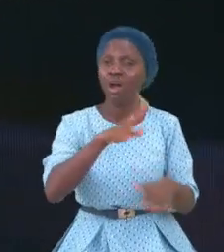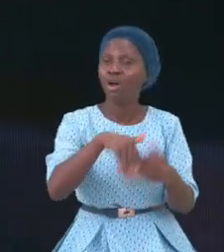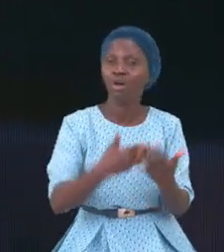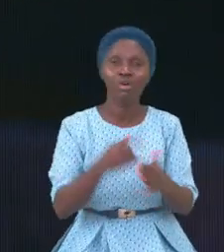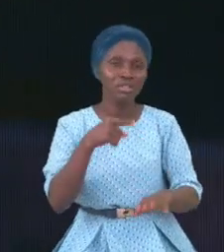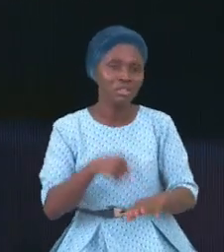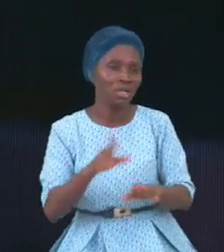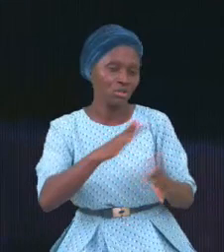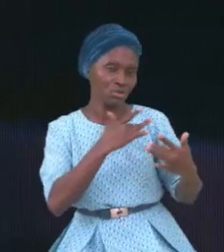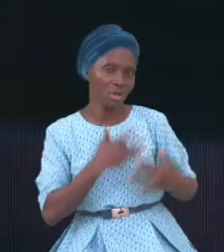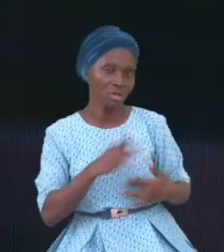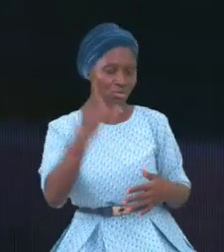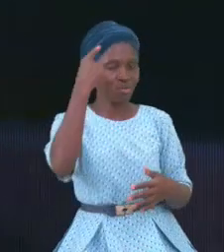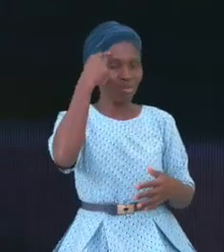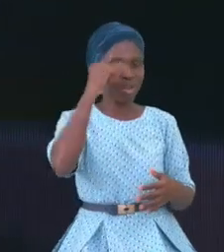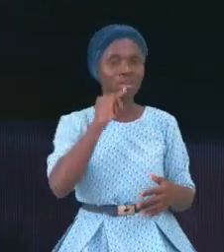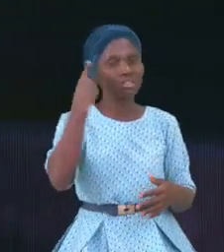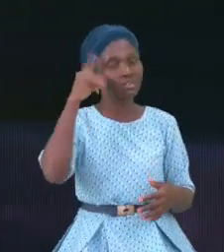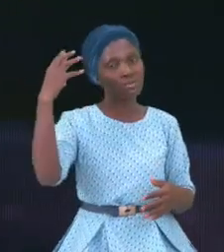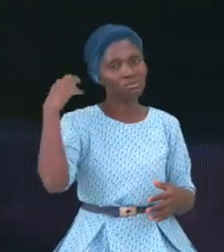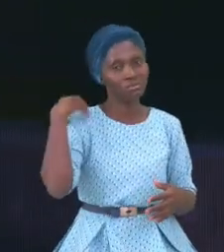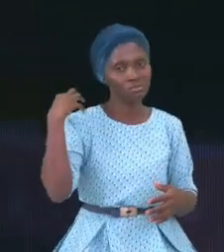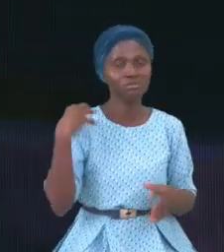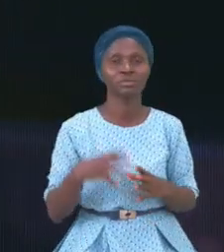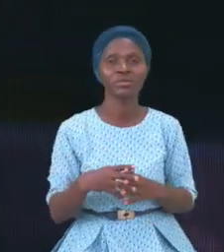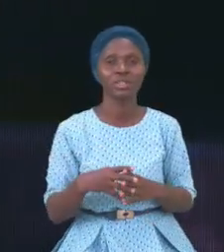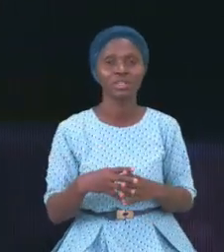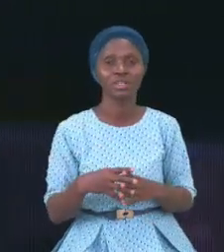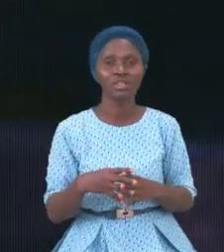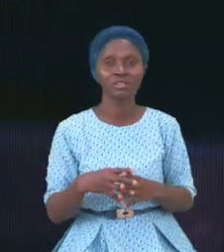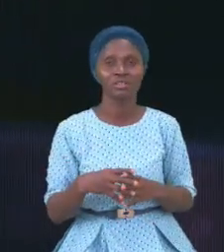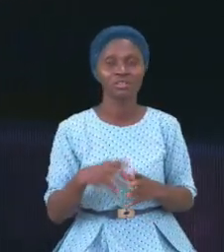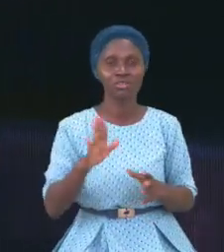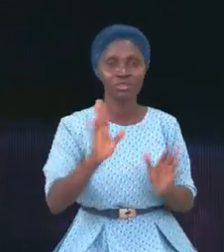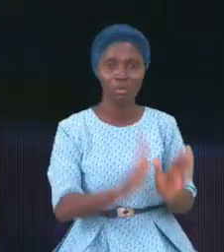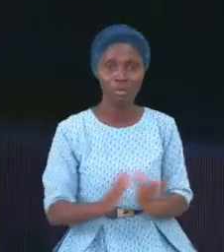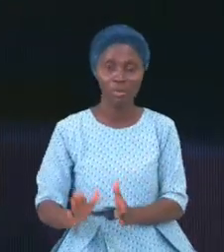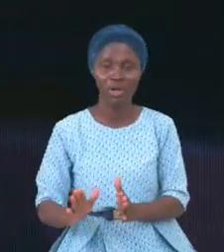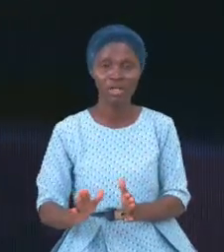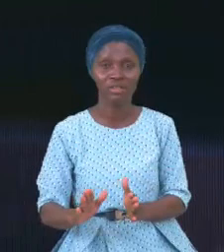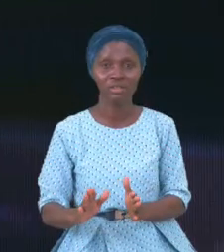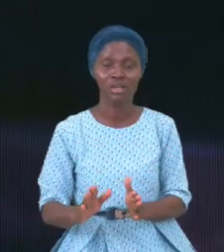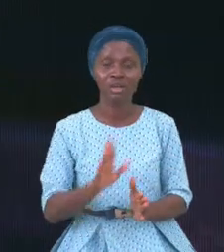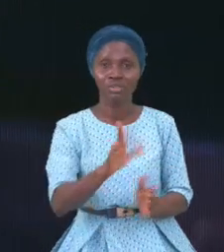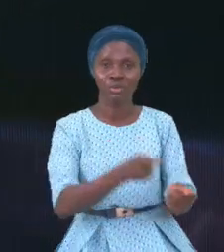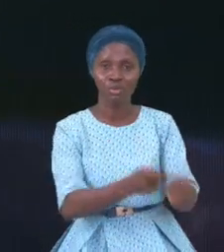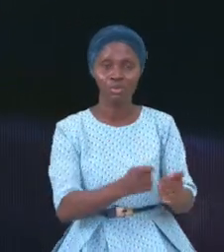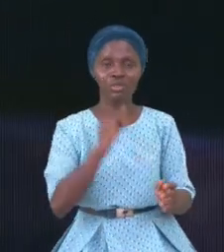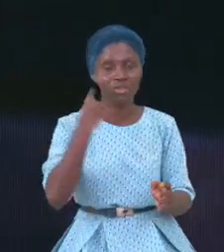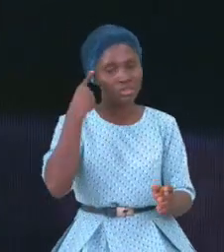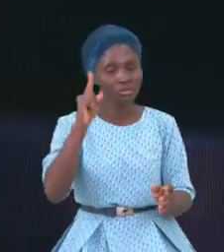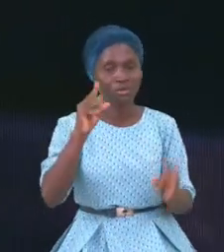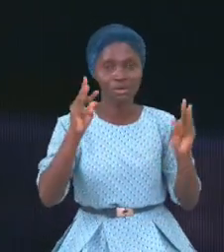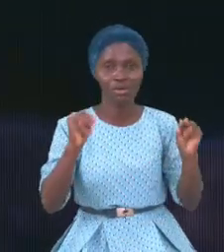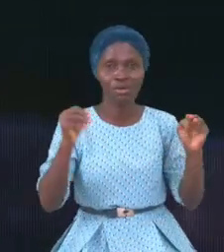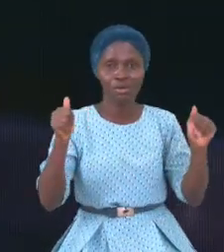mind is for mastery. And your plan, your pursuit is for mastery. That's why Moses